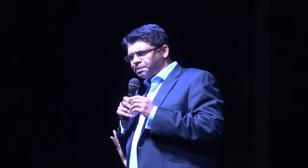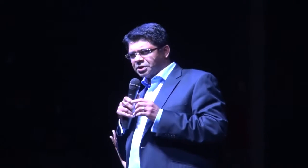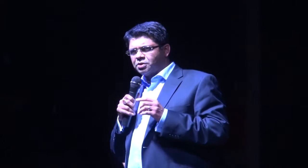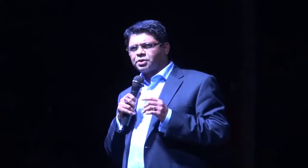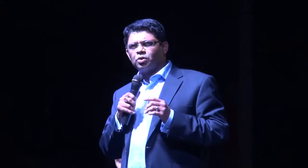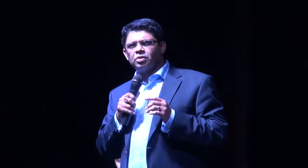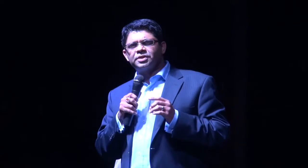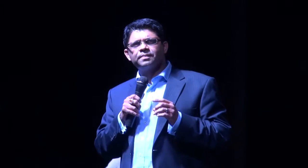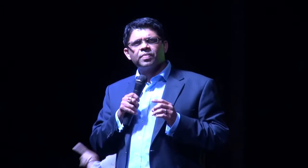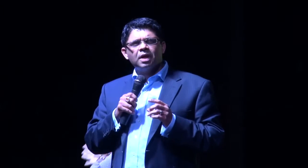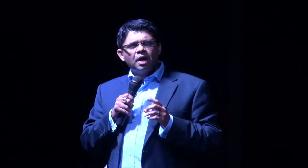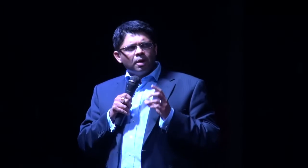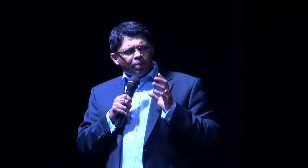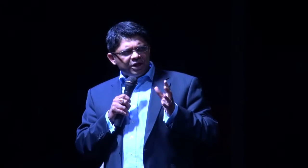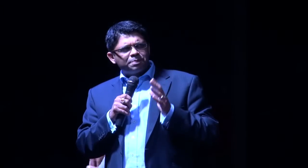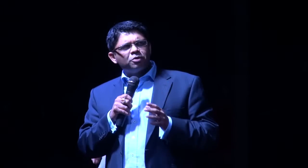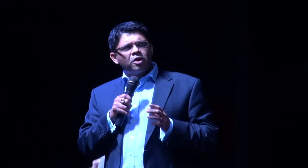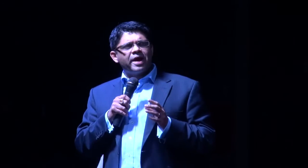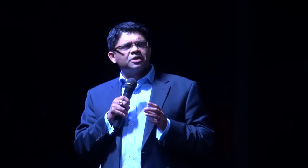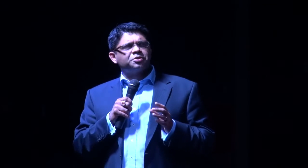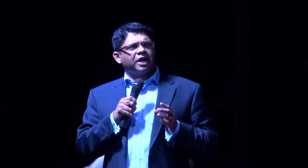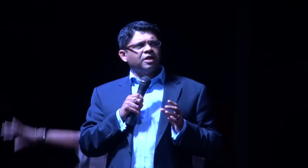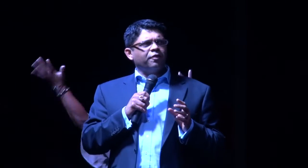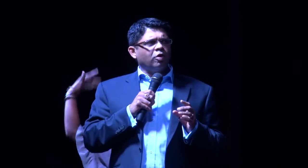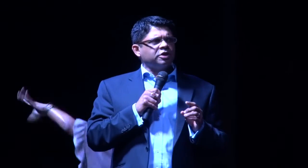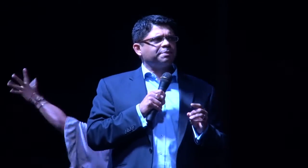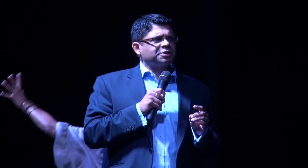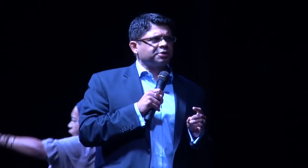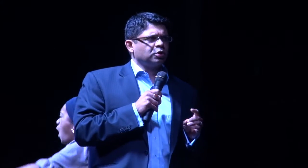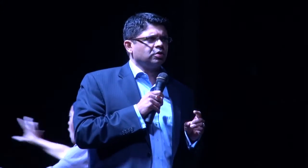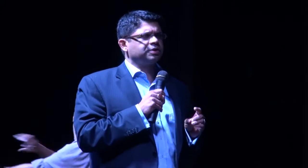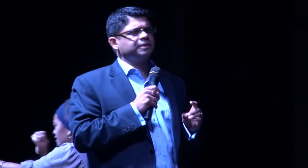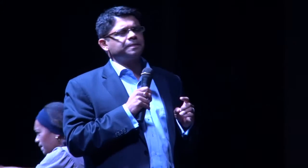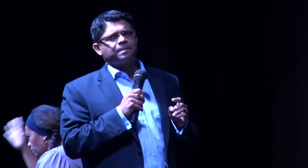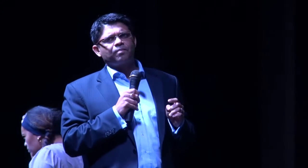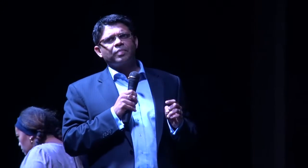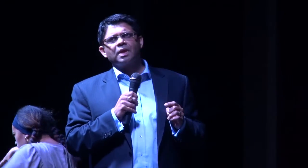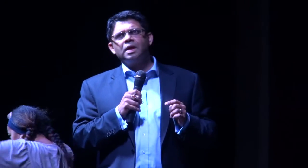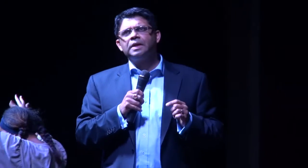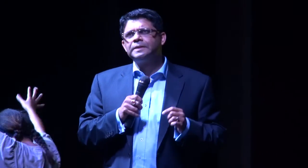5 special schools. Please put your hands together for all the special schools.